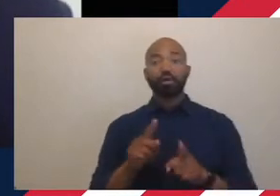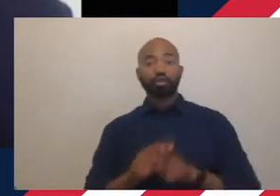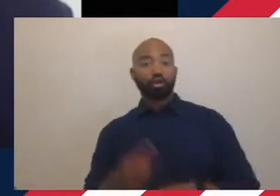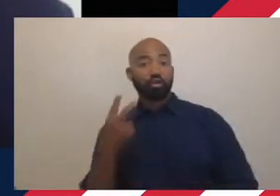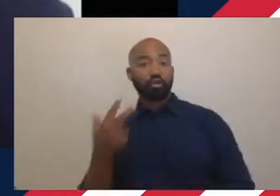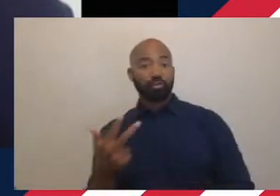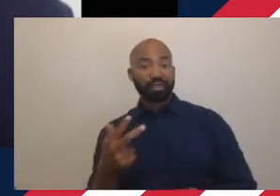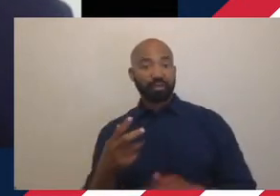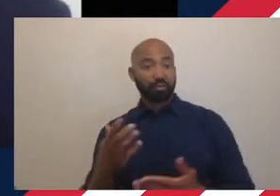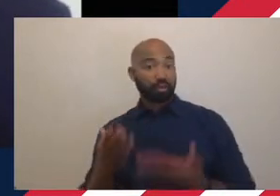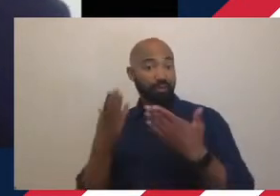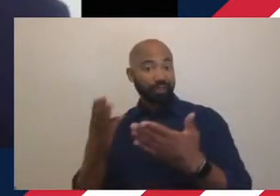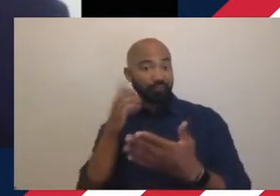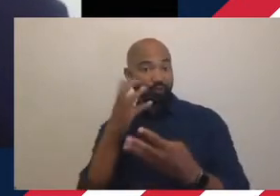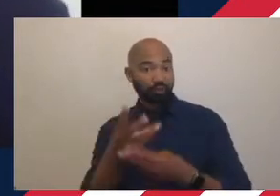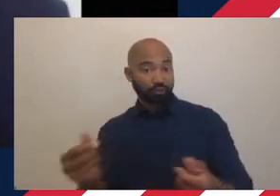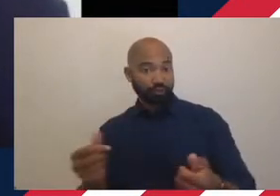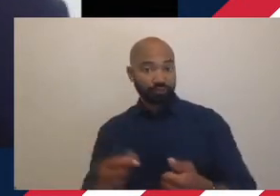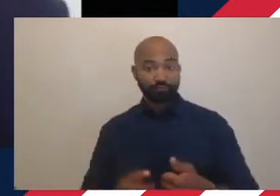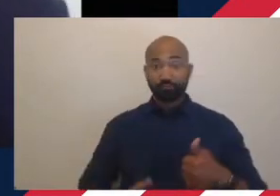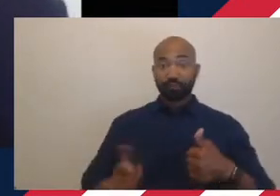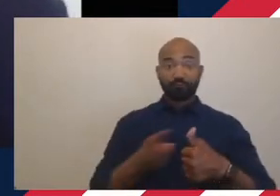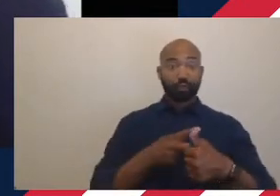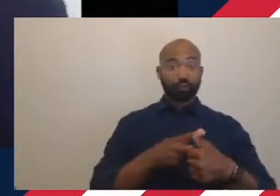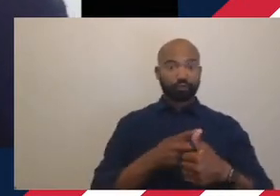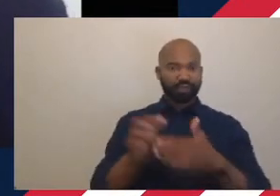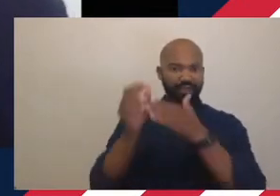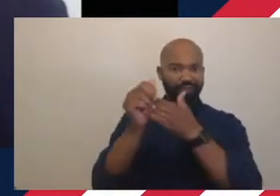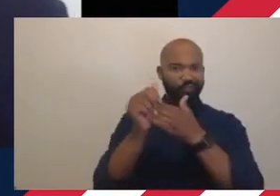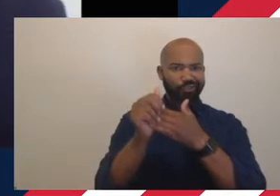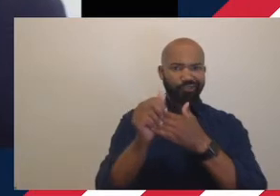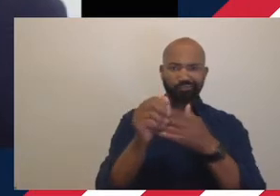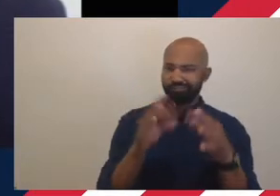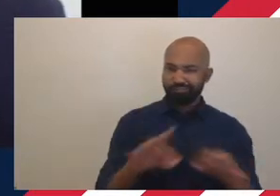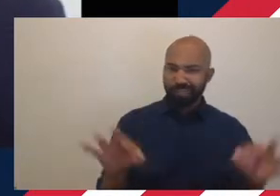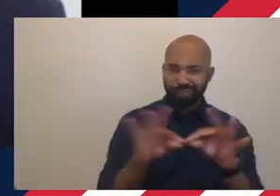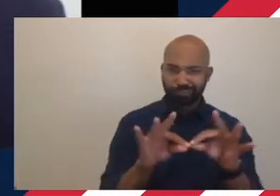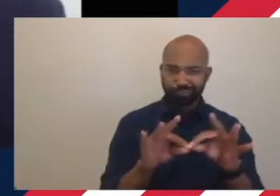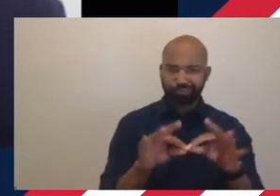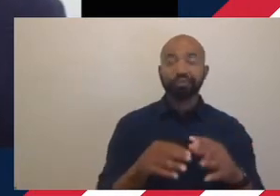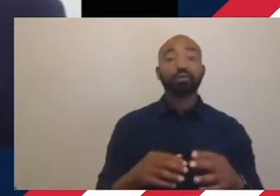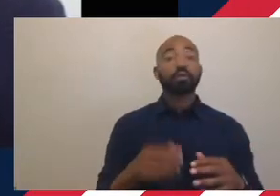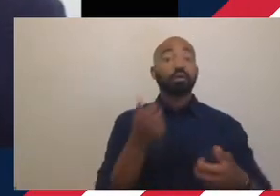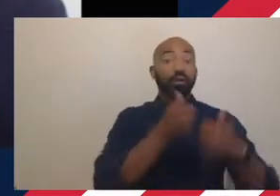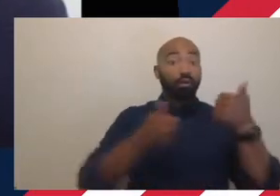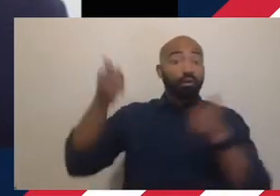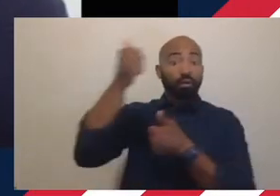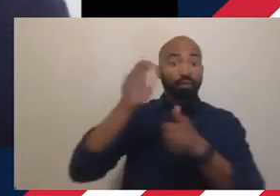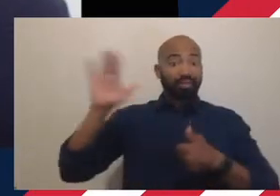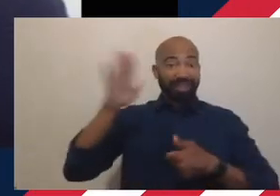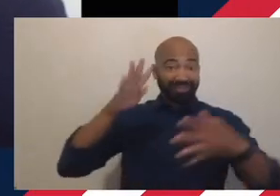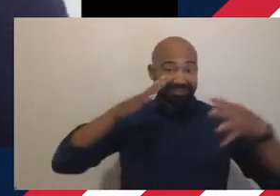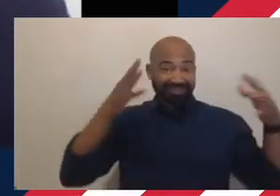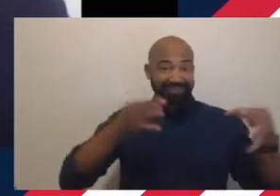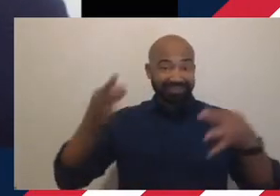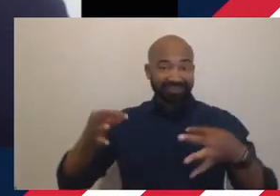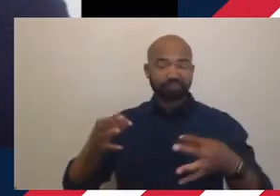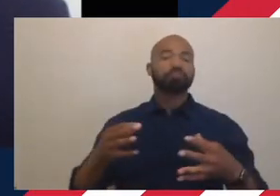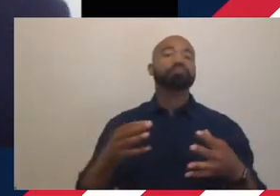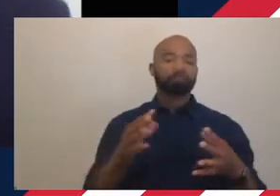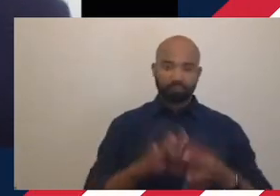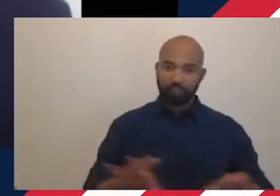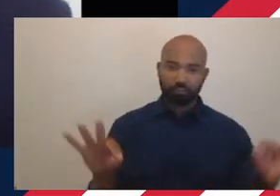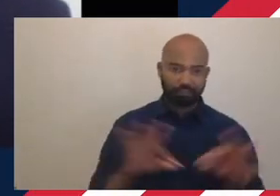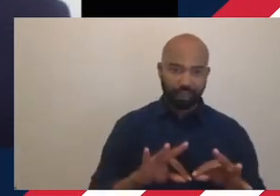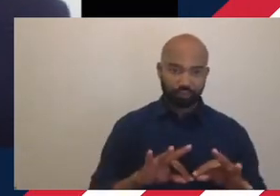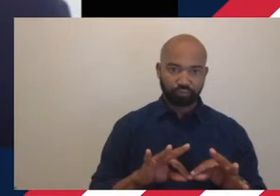First, leadership matters. Who's at the top of the country, what decisions and choices they're making matters. What also